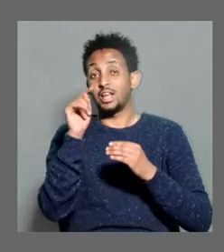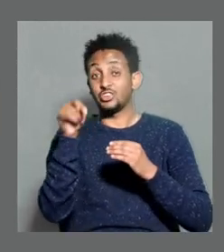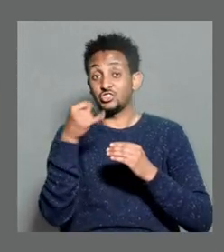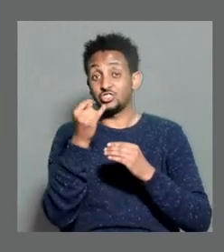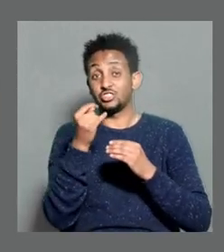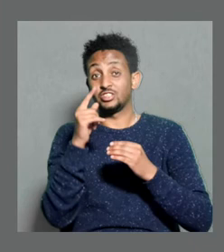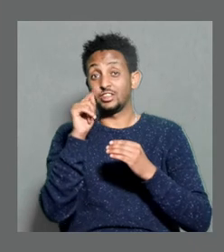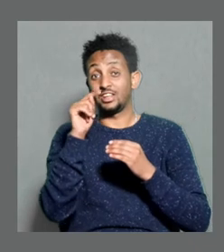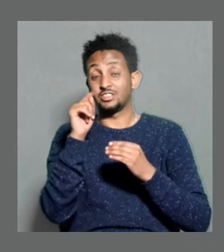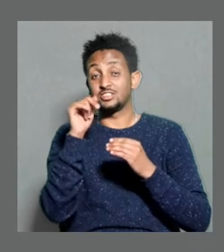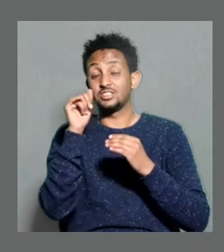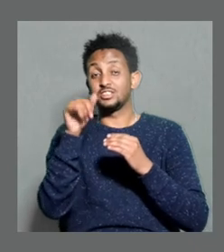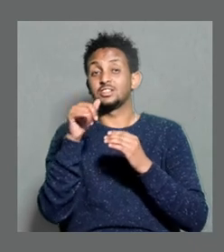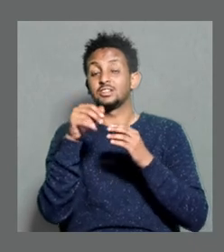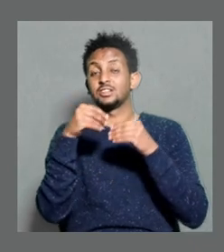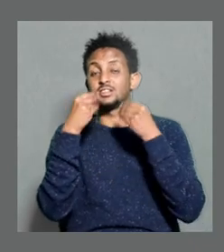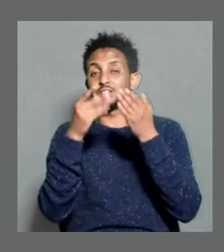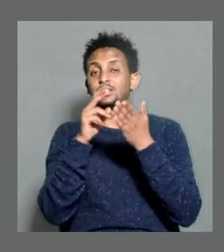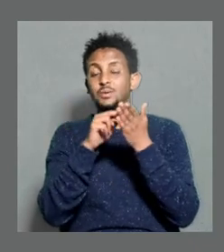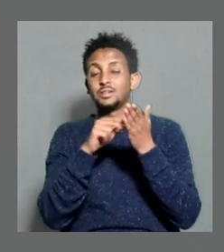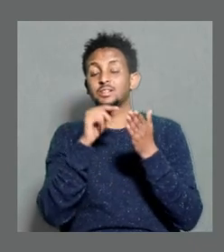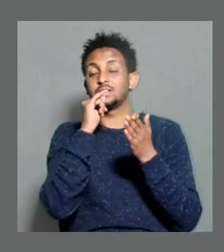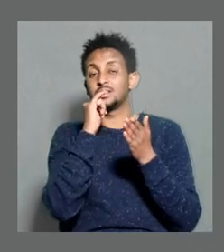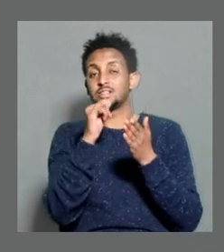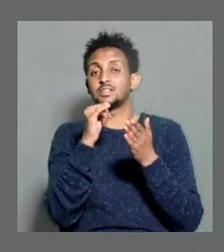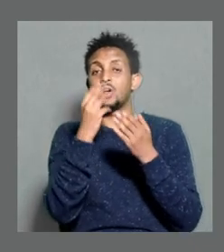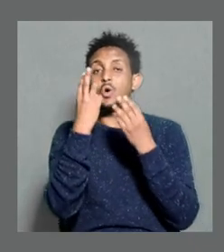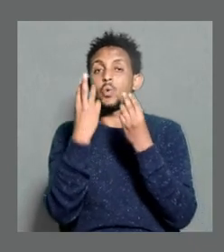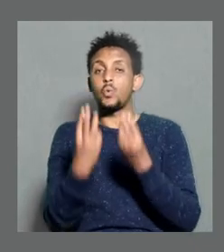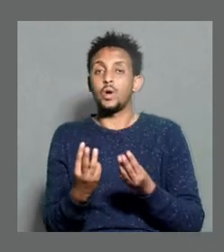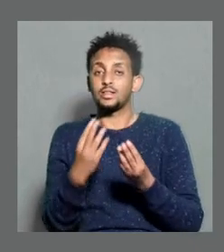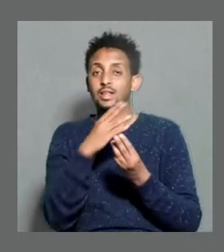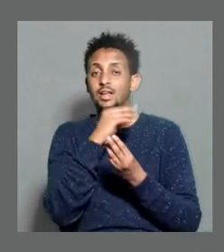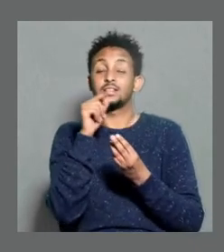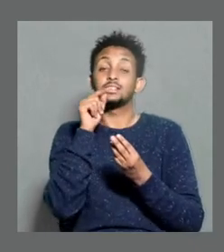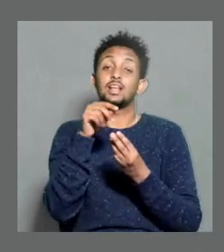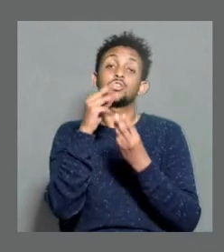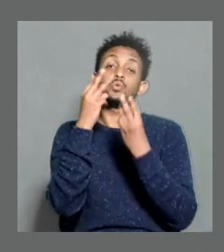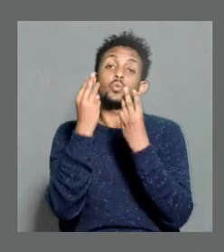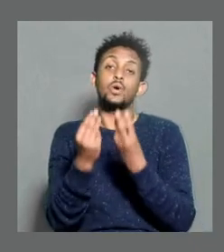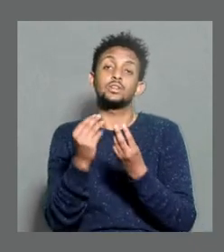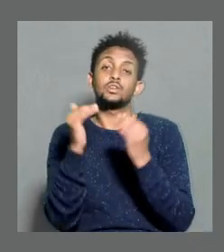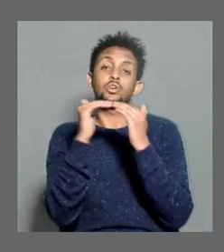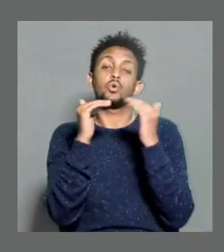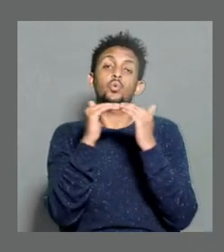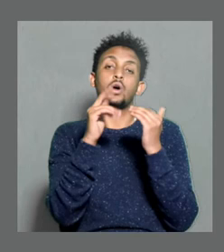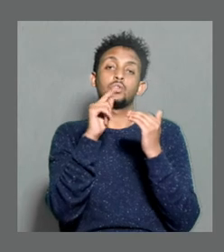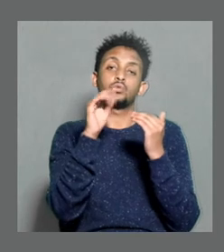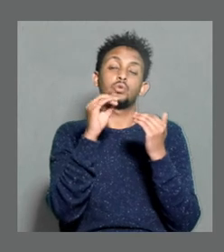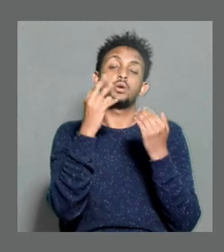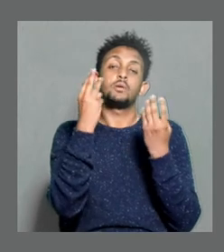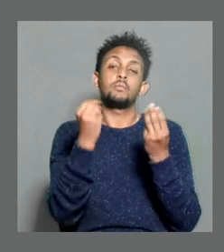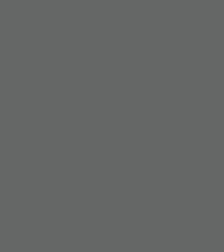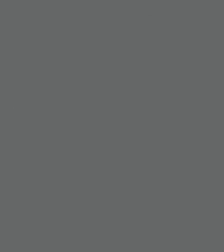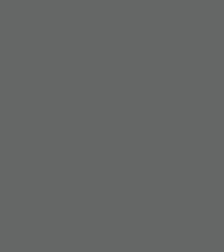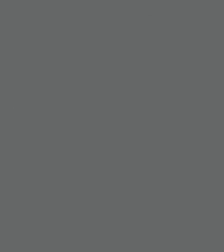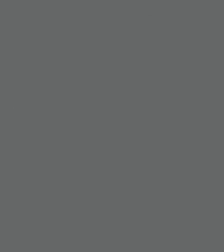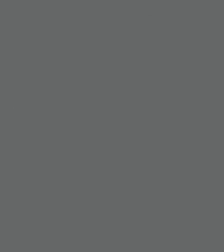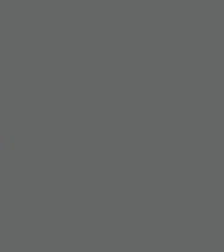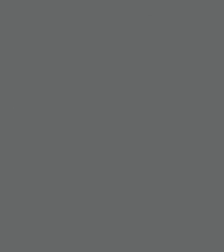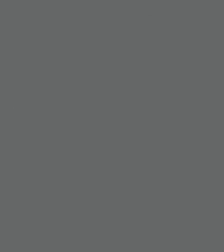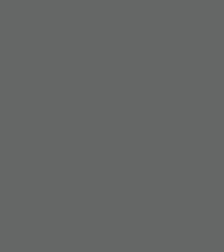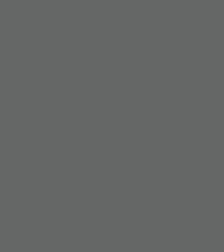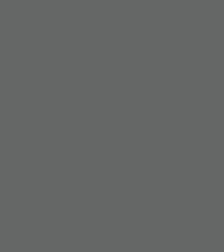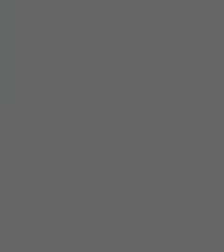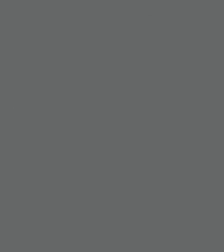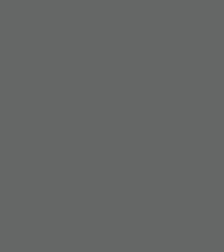here, or the Newton meter reads here, is the weight, and that weight is equal to mass times gravity minus